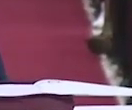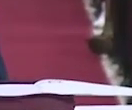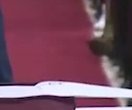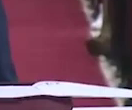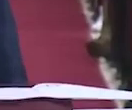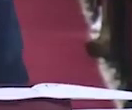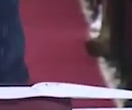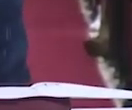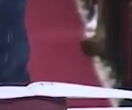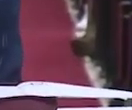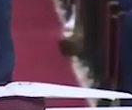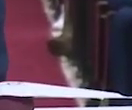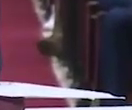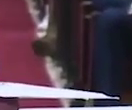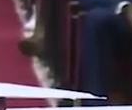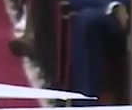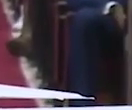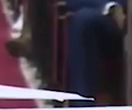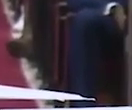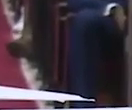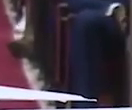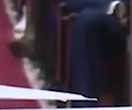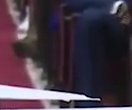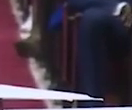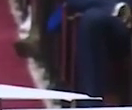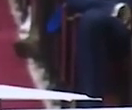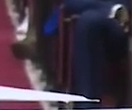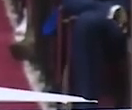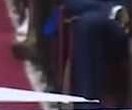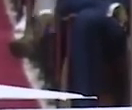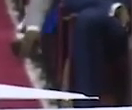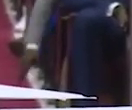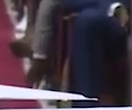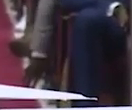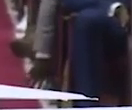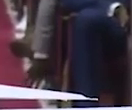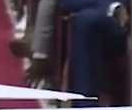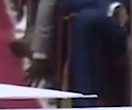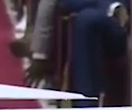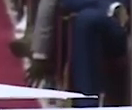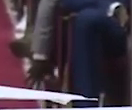Listen to the testimony of a family man